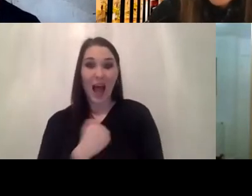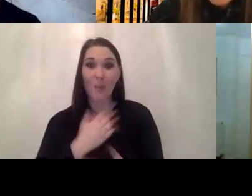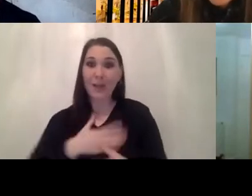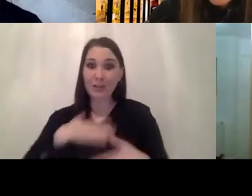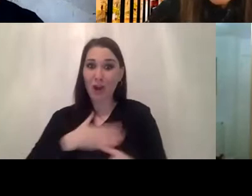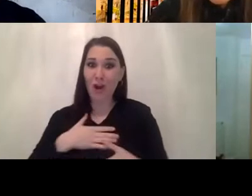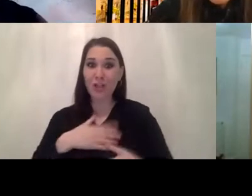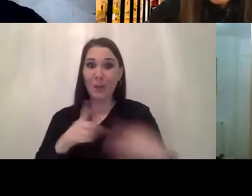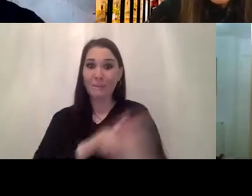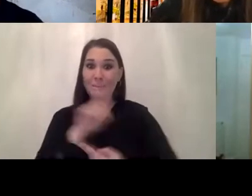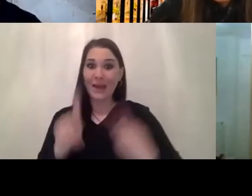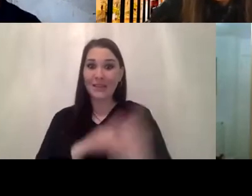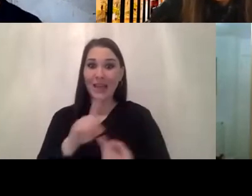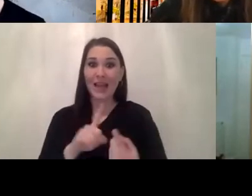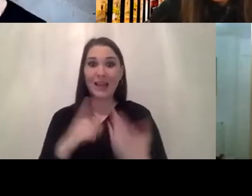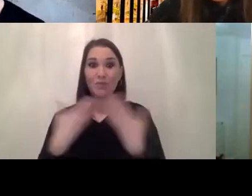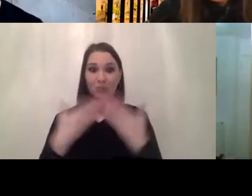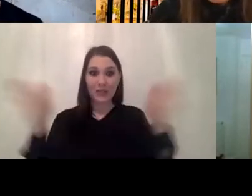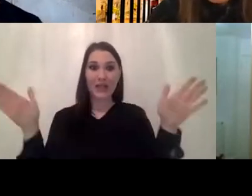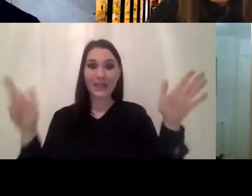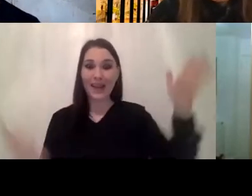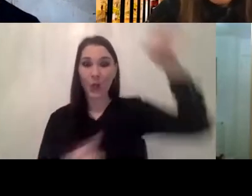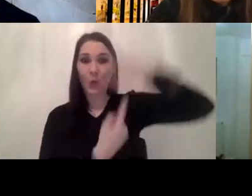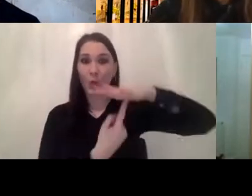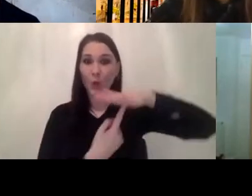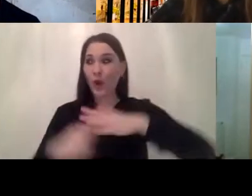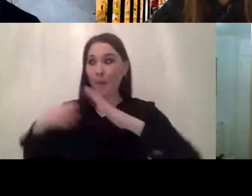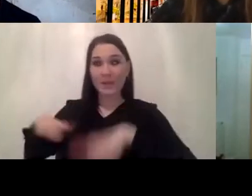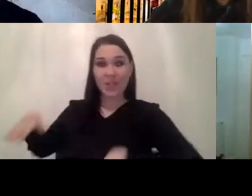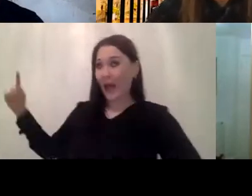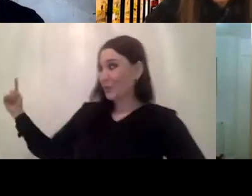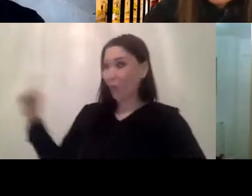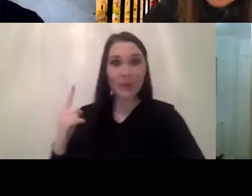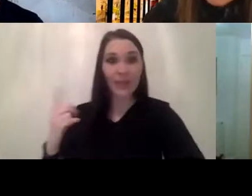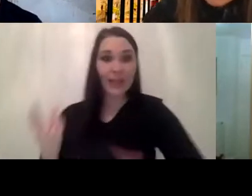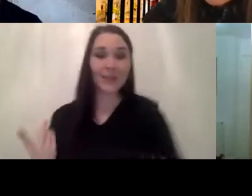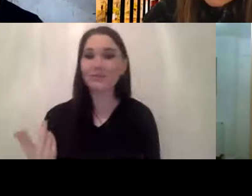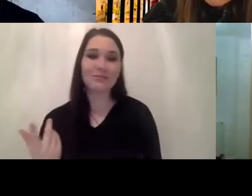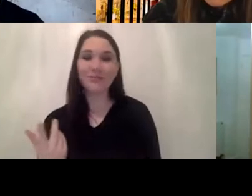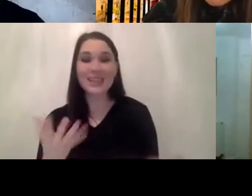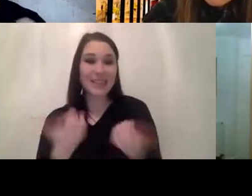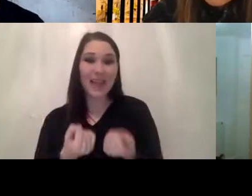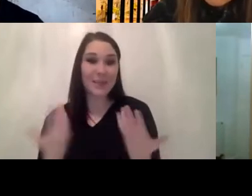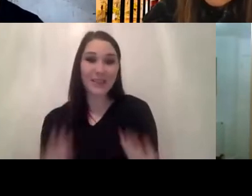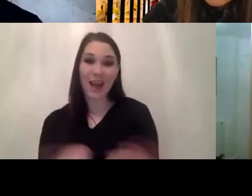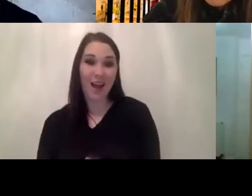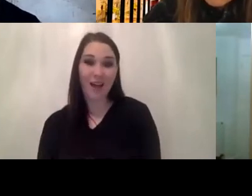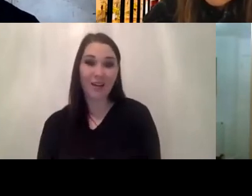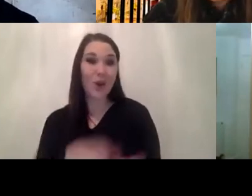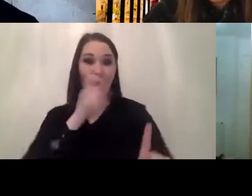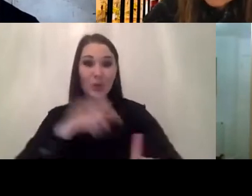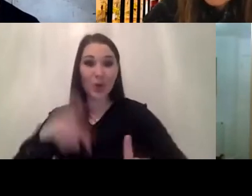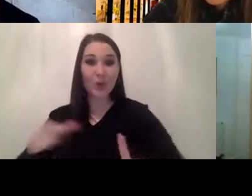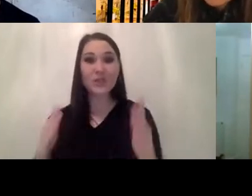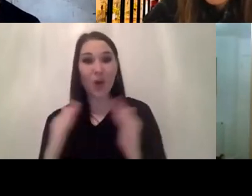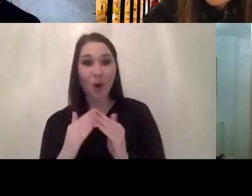meeting, presenting up to the CEO if my child came in, in the past, and now it's just sort of accepted, like, okay, that, we're humans, we're at home, this